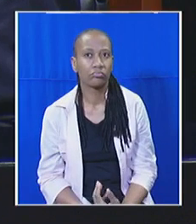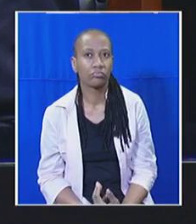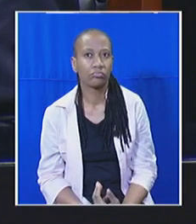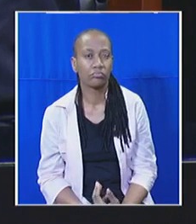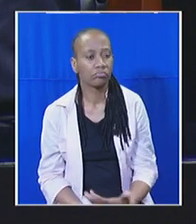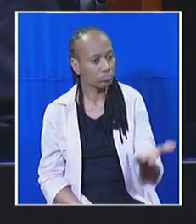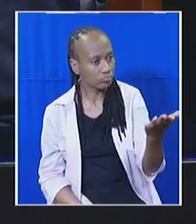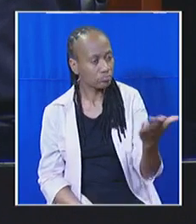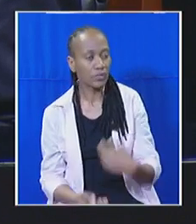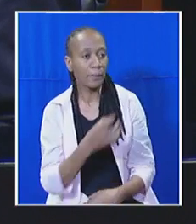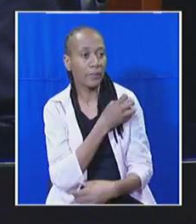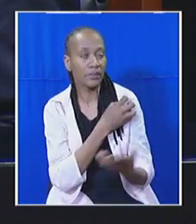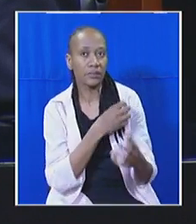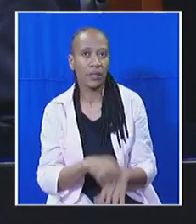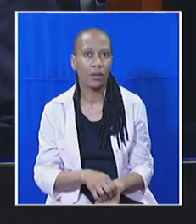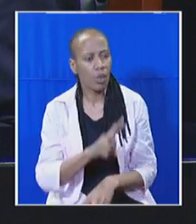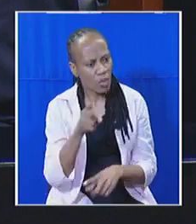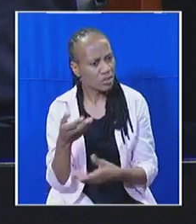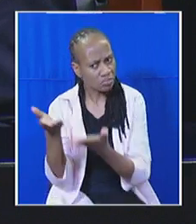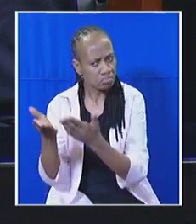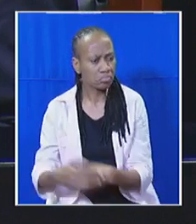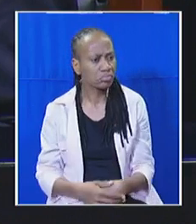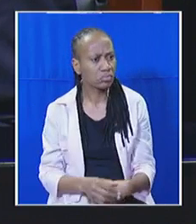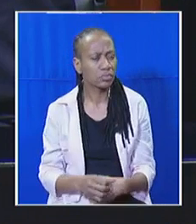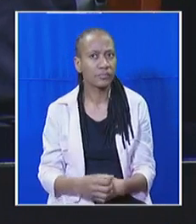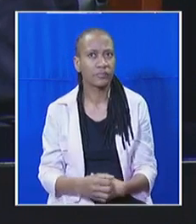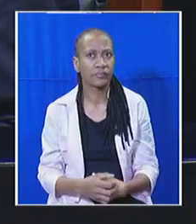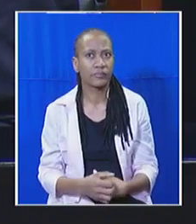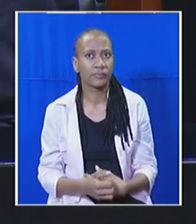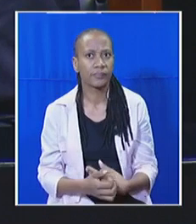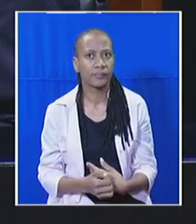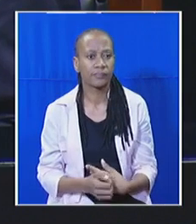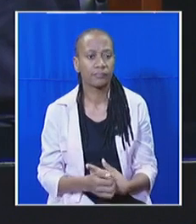Letona, o botsitse potso mo. A go mo phete ntate ha o utlwa.